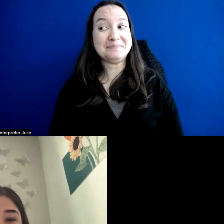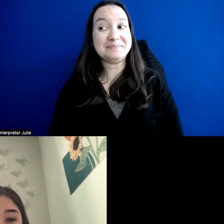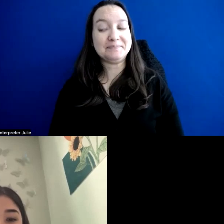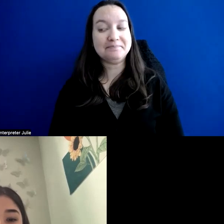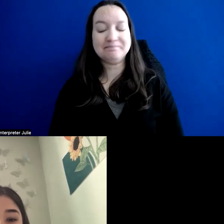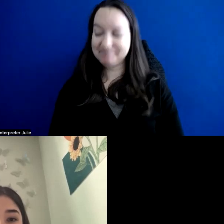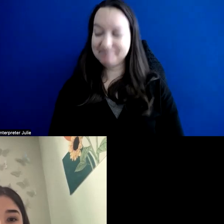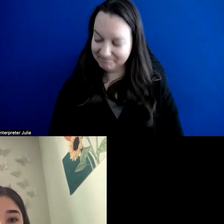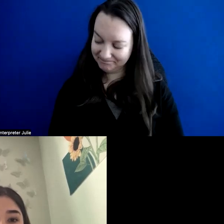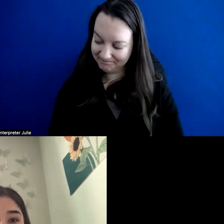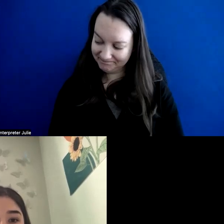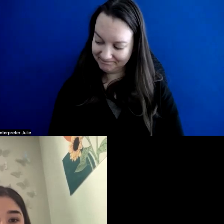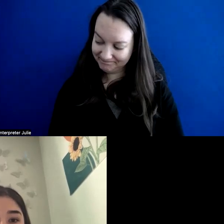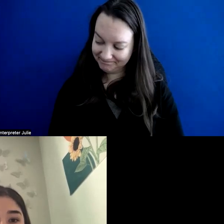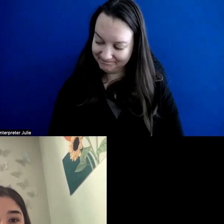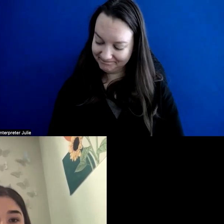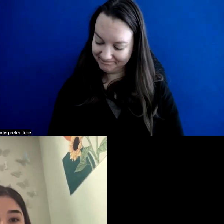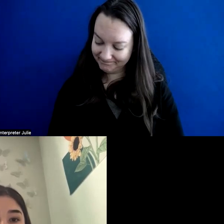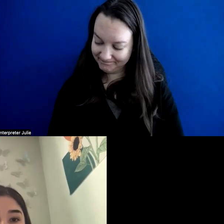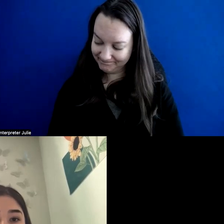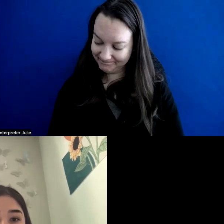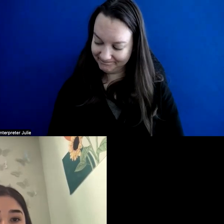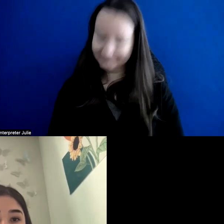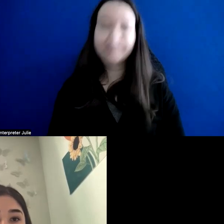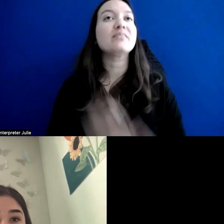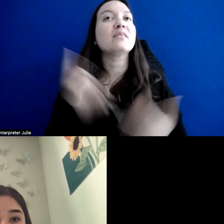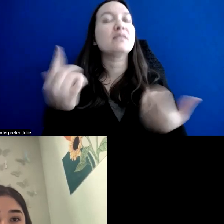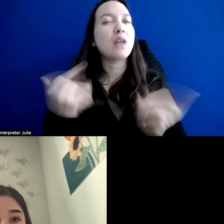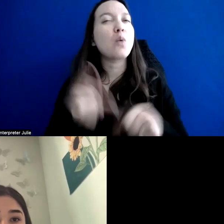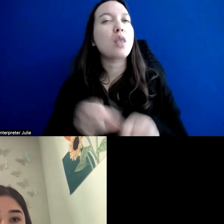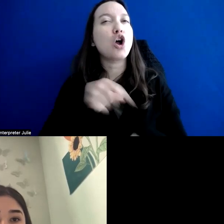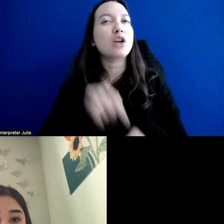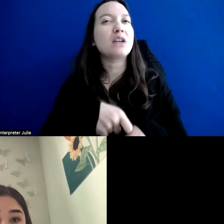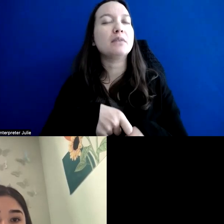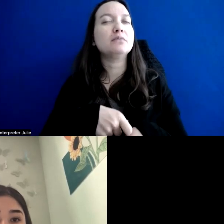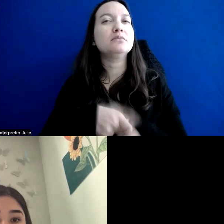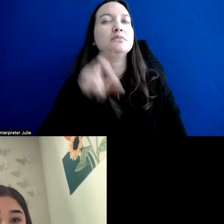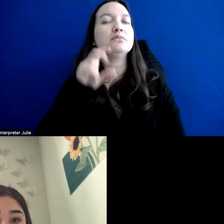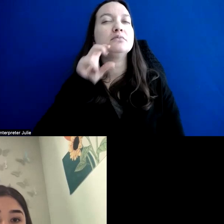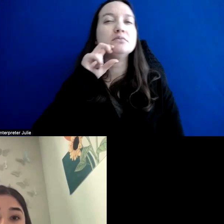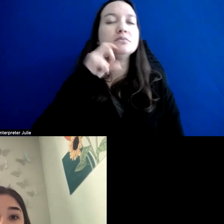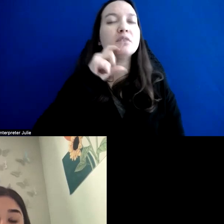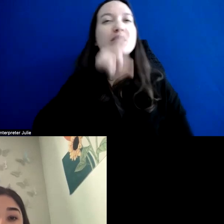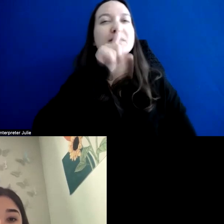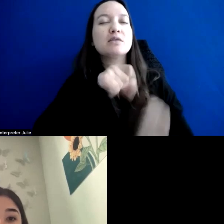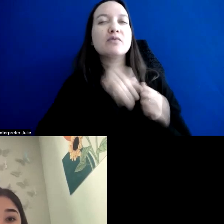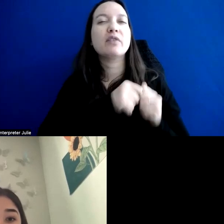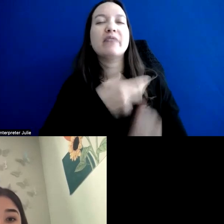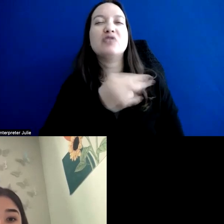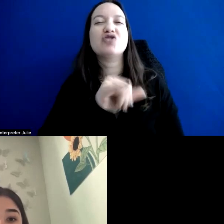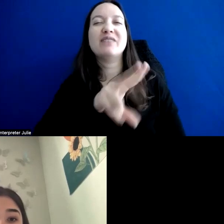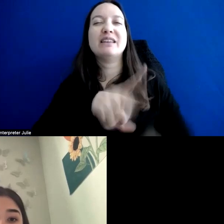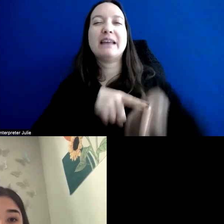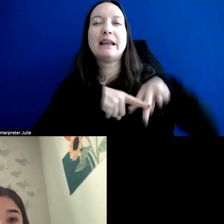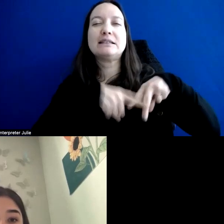can I say? I'm quite a long way now from the kind of nerve center of the response to HIV/AIDS. I